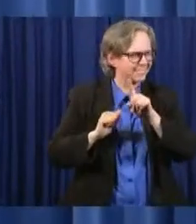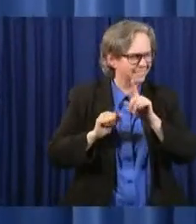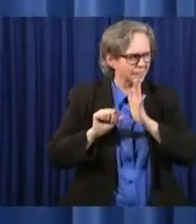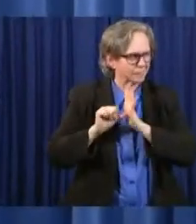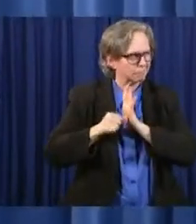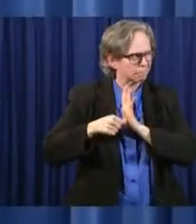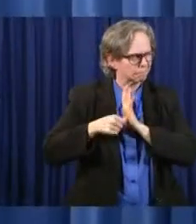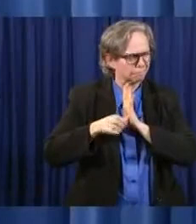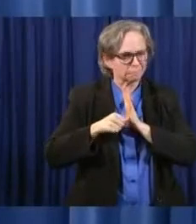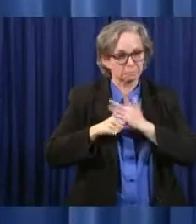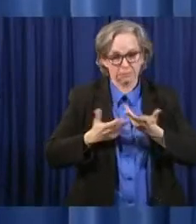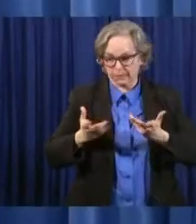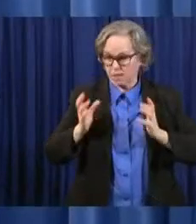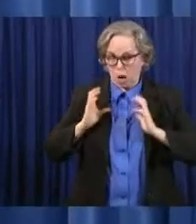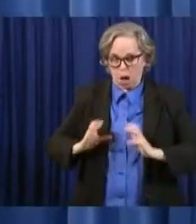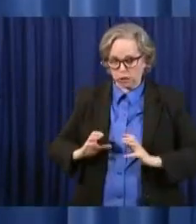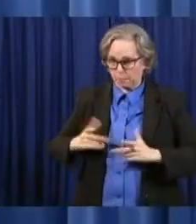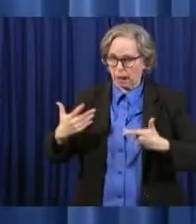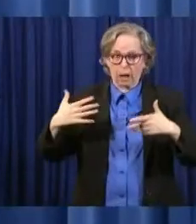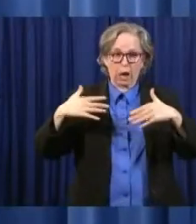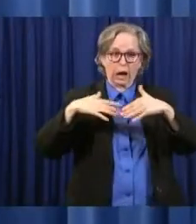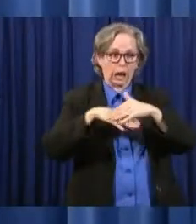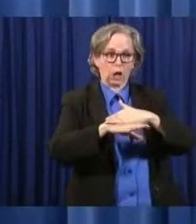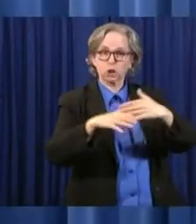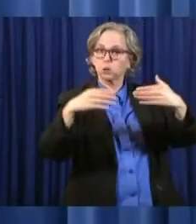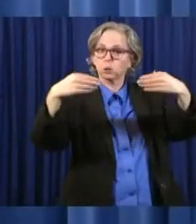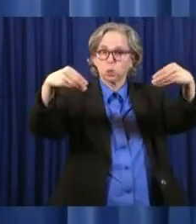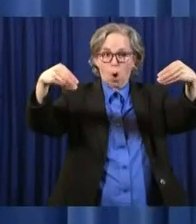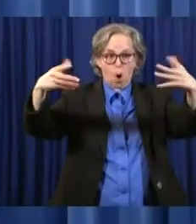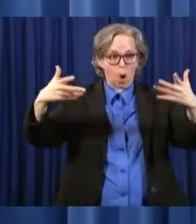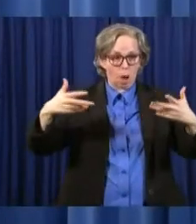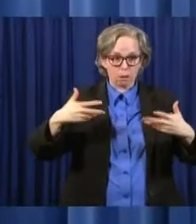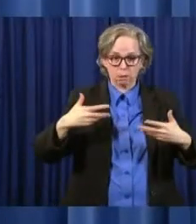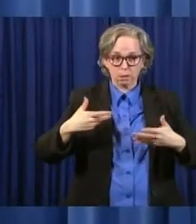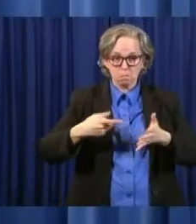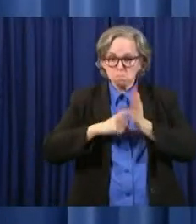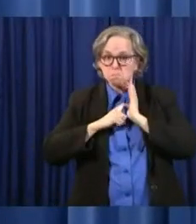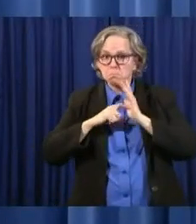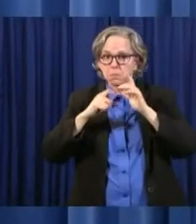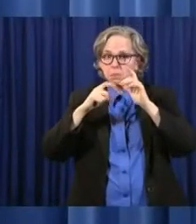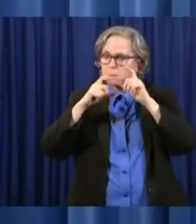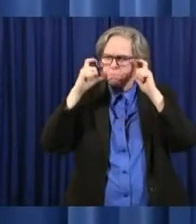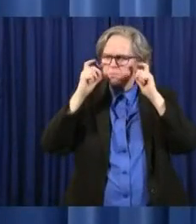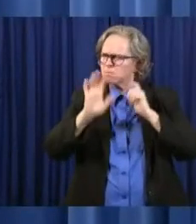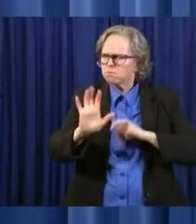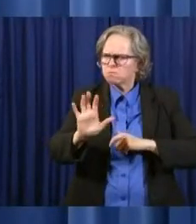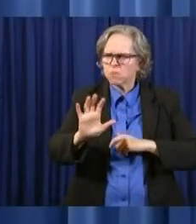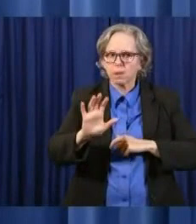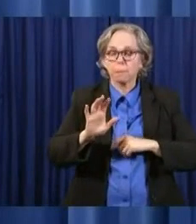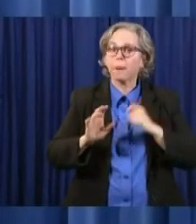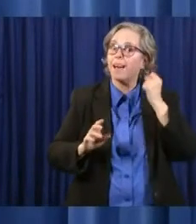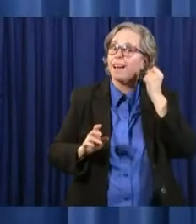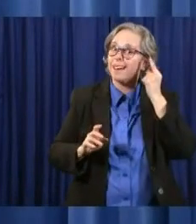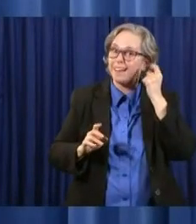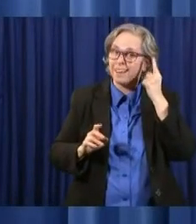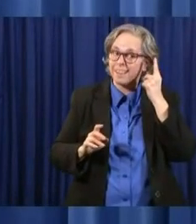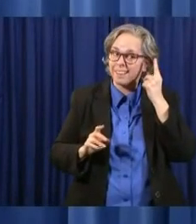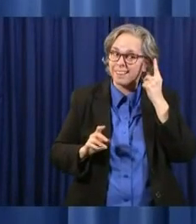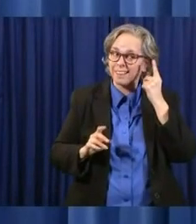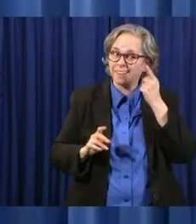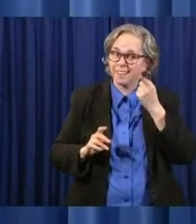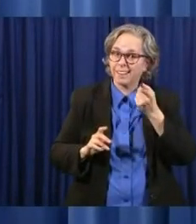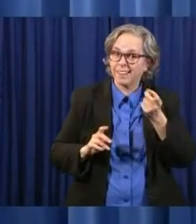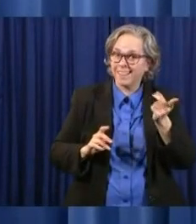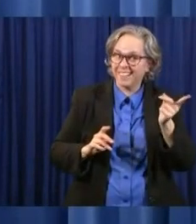who goes into a retail store wear a mask, there is a requirement that people in the